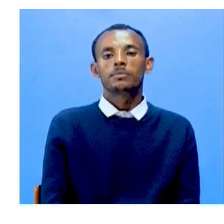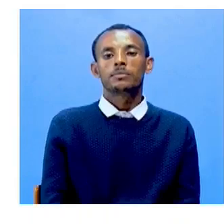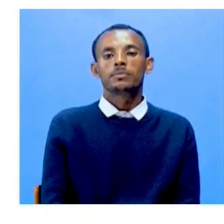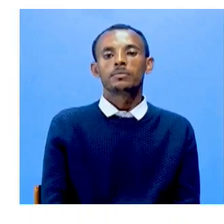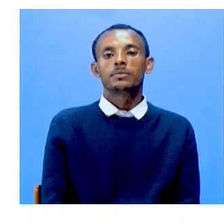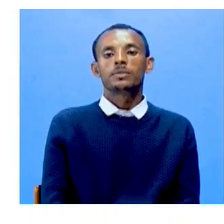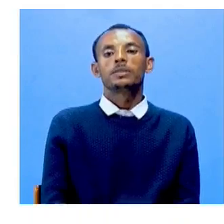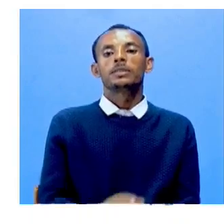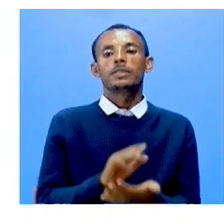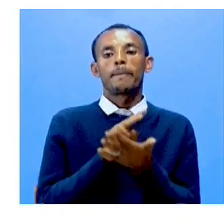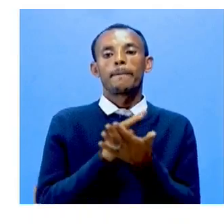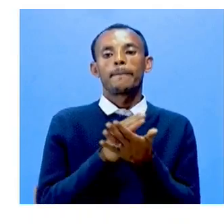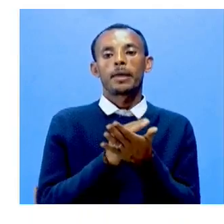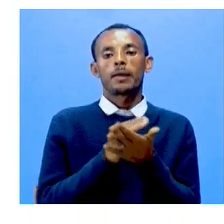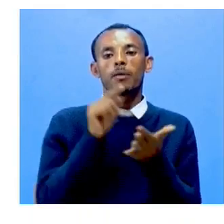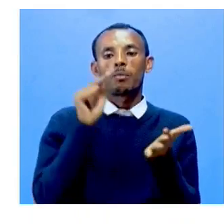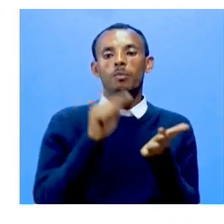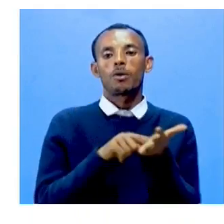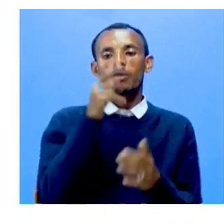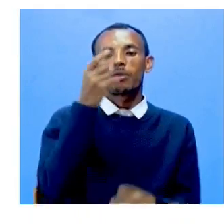The midpoints